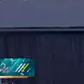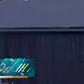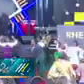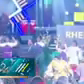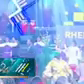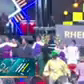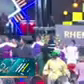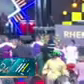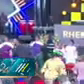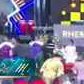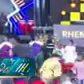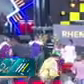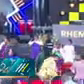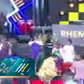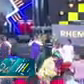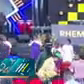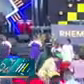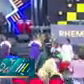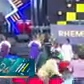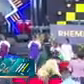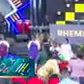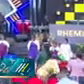talk oh